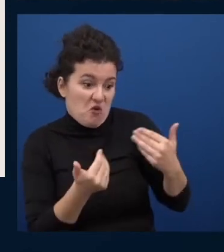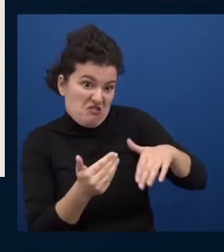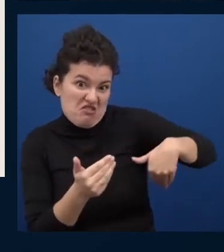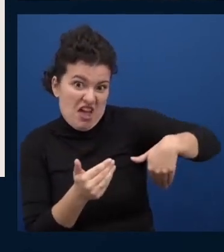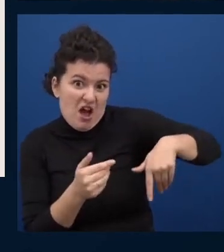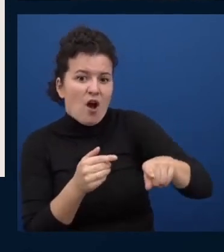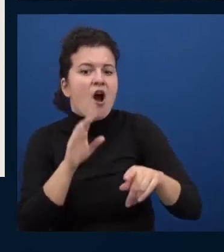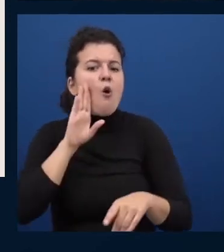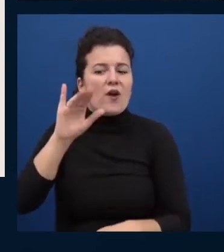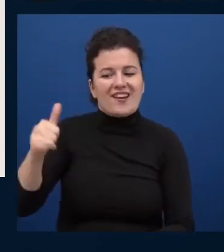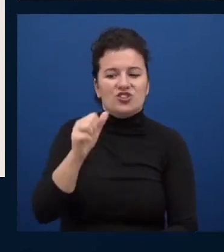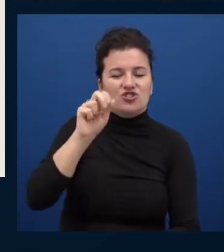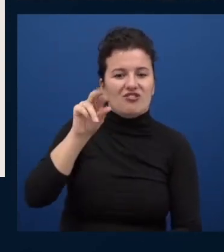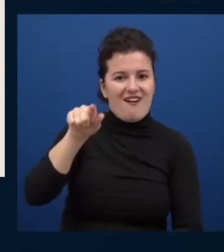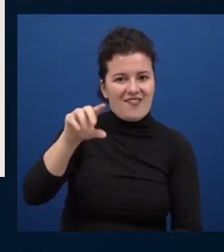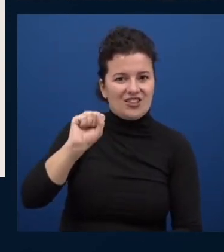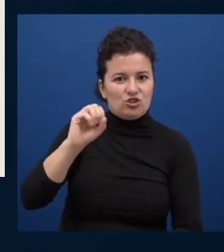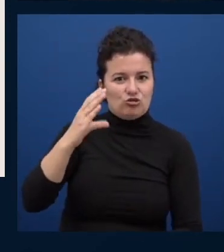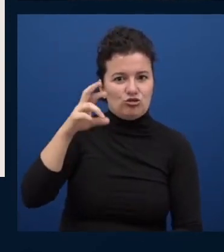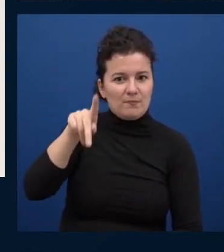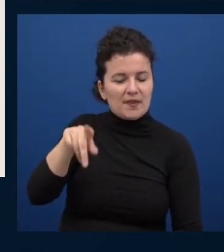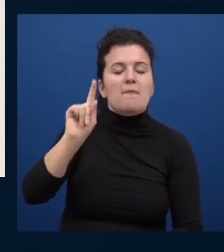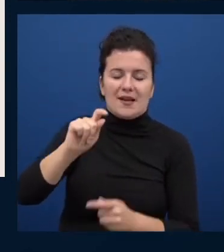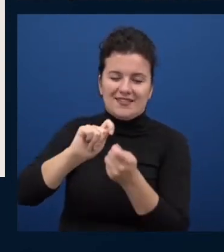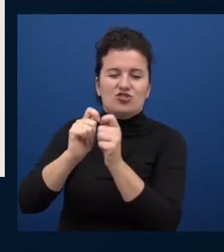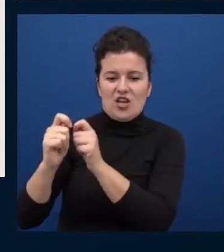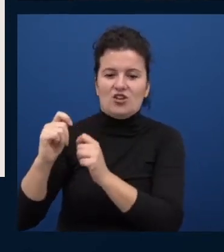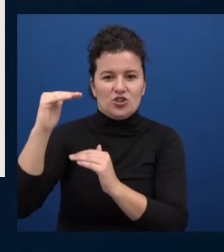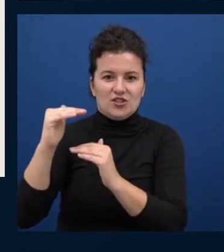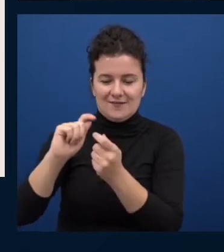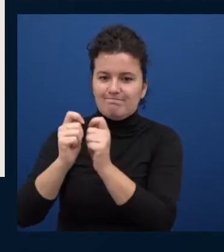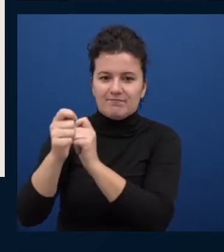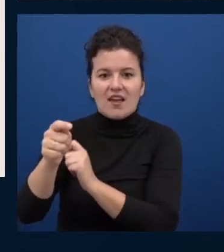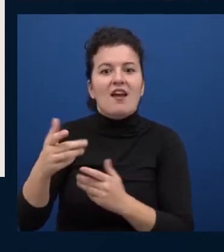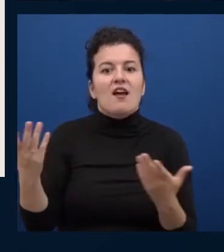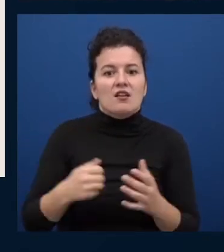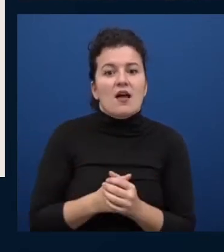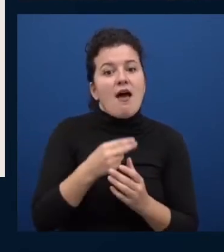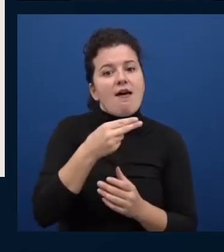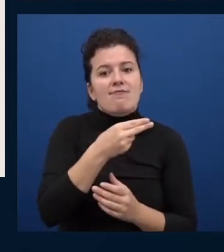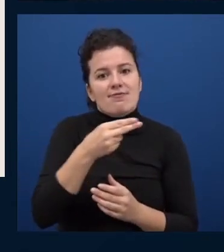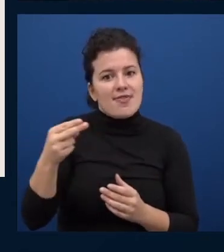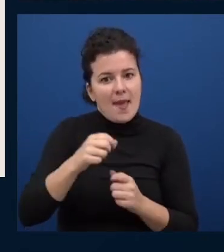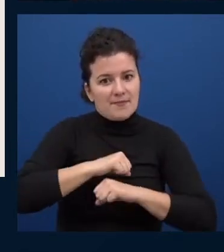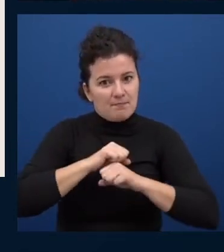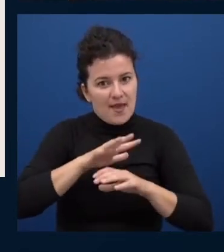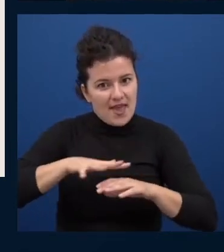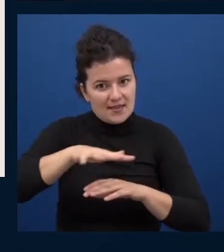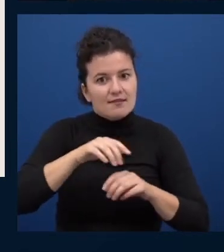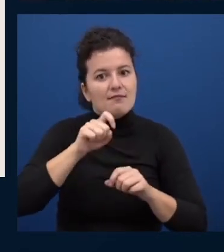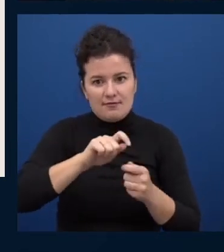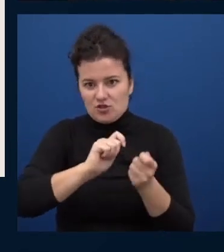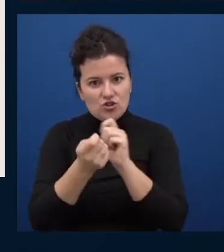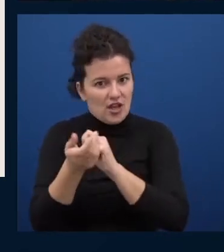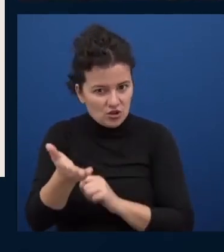JavaScript because of the members migration. We also know that we will update namespaces and you will need to inject